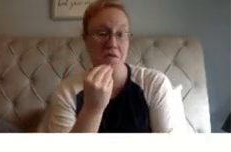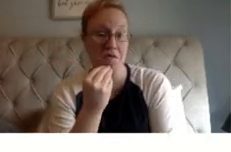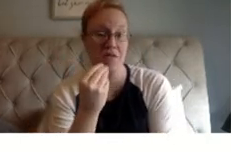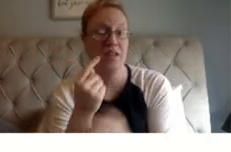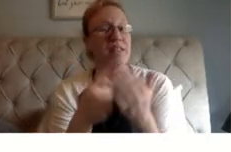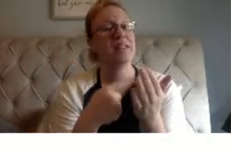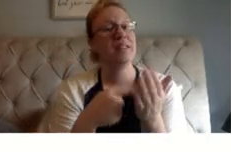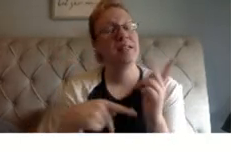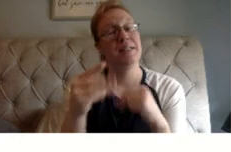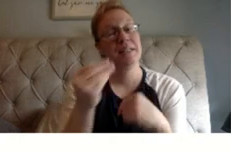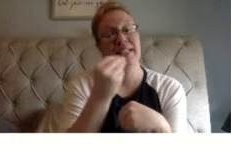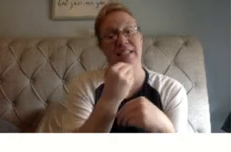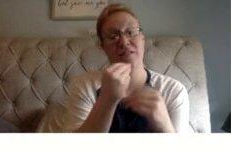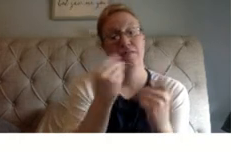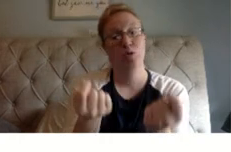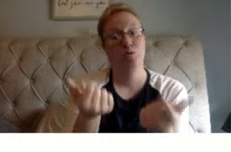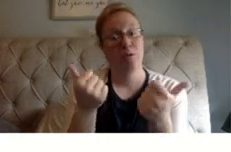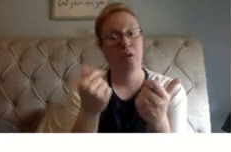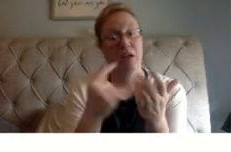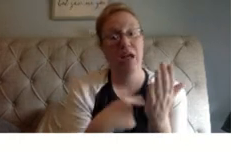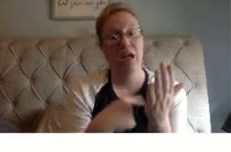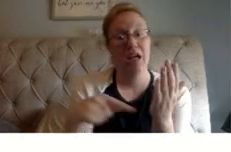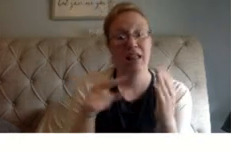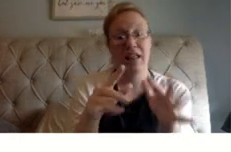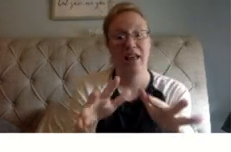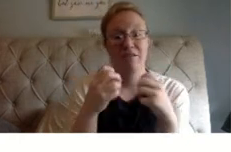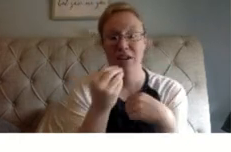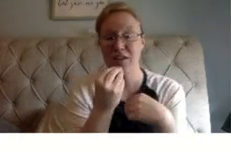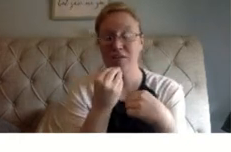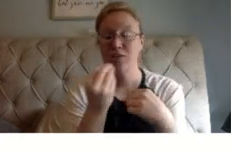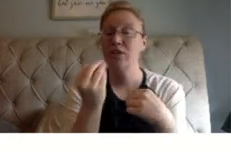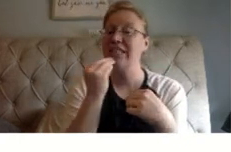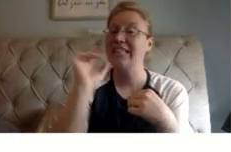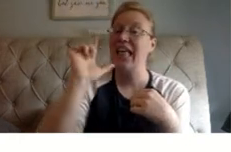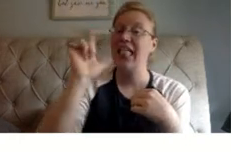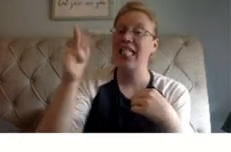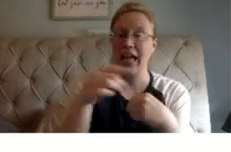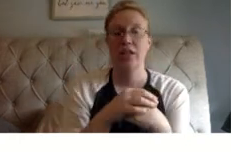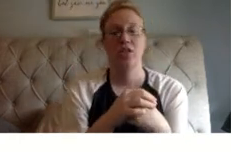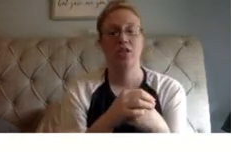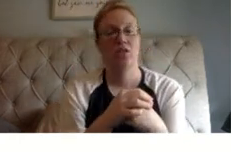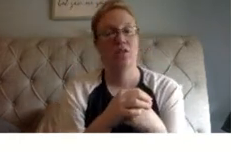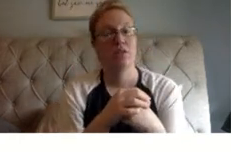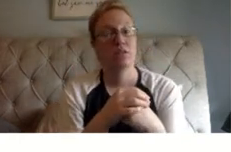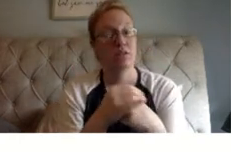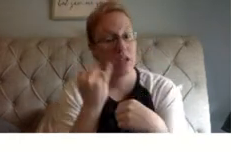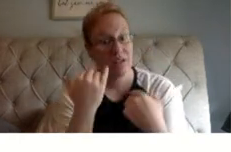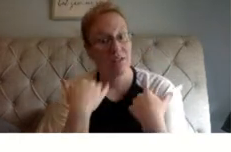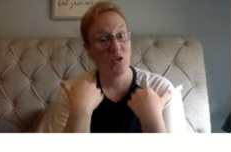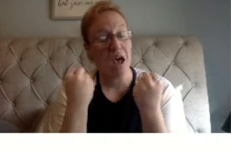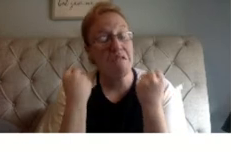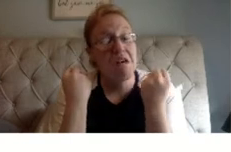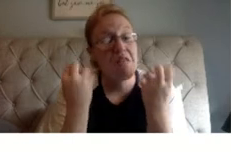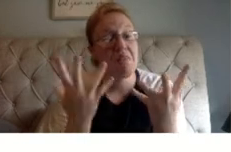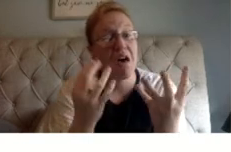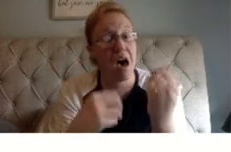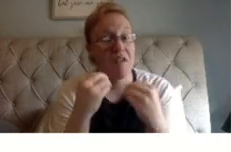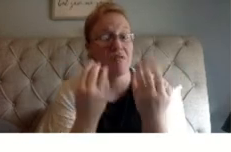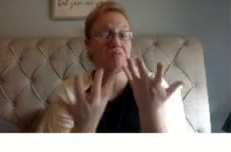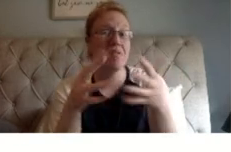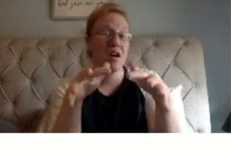Sometimes people eat the food right away. Sometimes they freeze the food to eat later. Okay, so if you have lots of food, you might